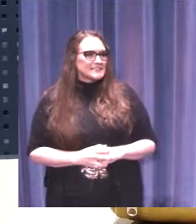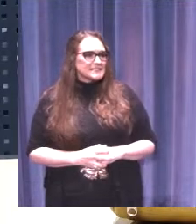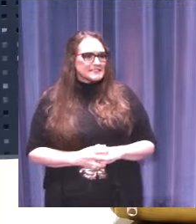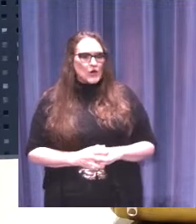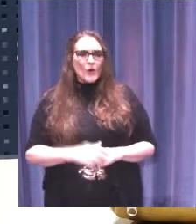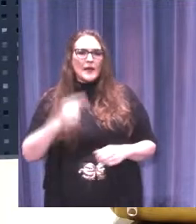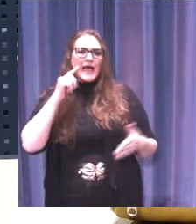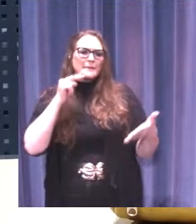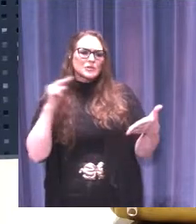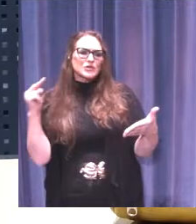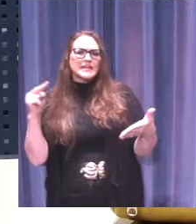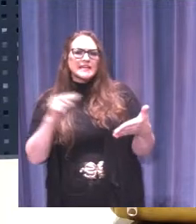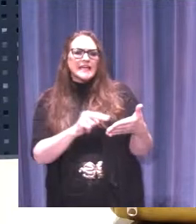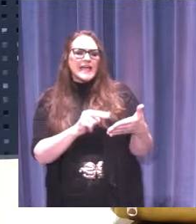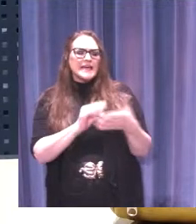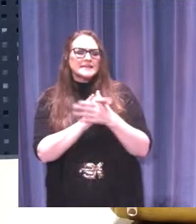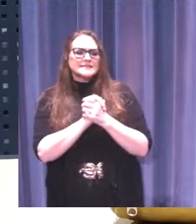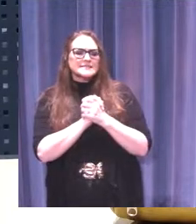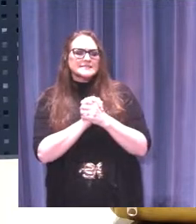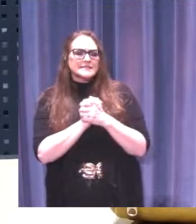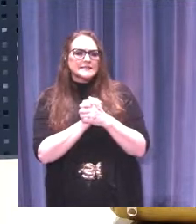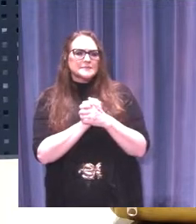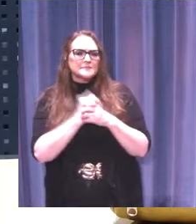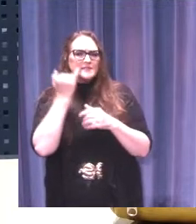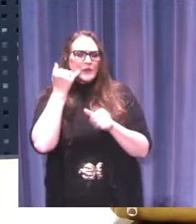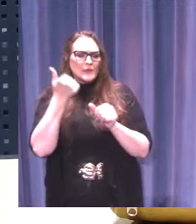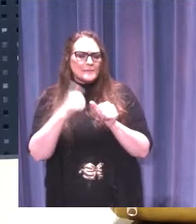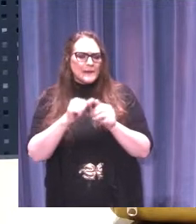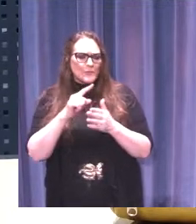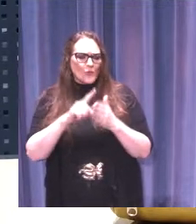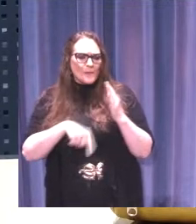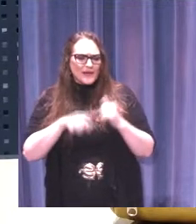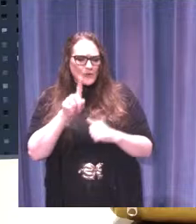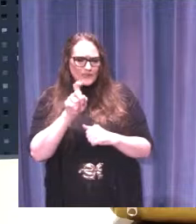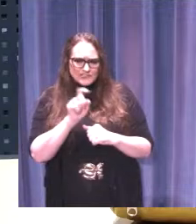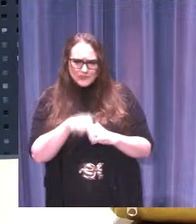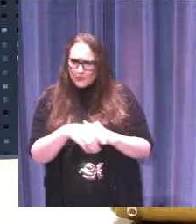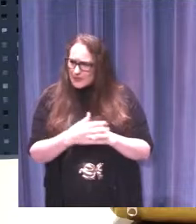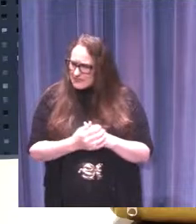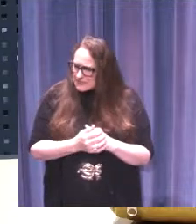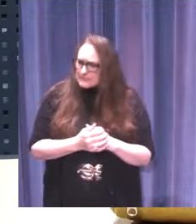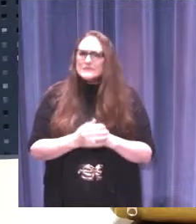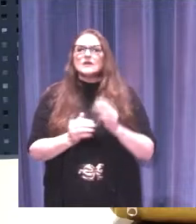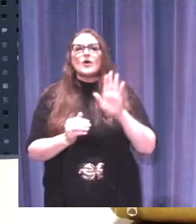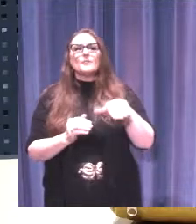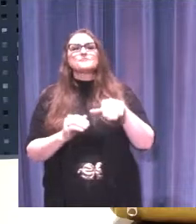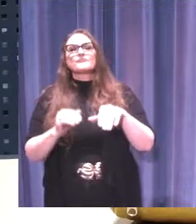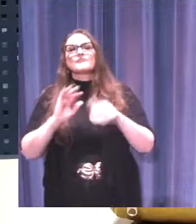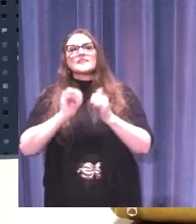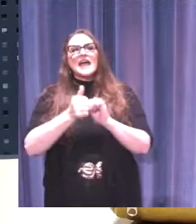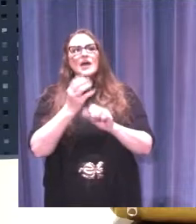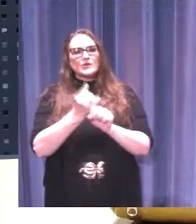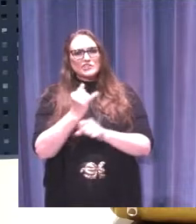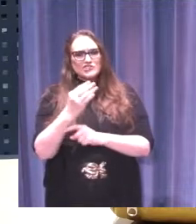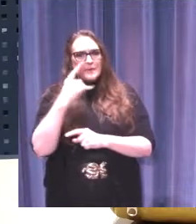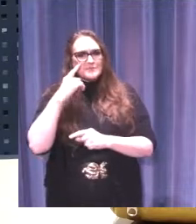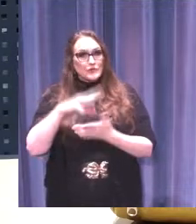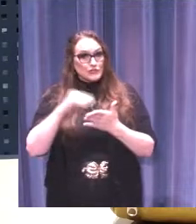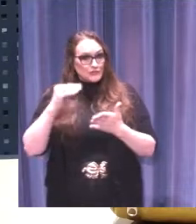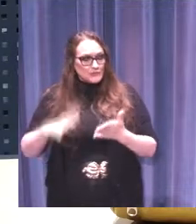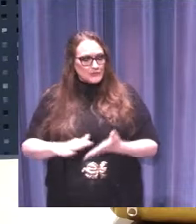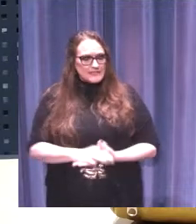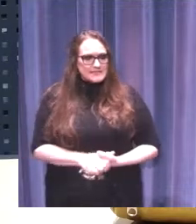looking at, see if I remember what my question was. It was how to get jobs for the